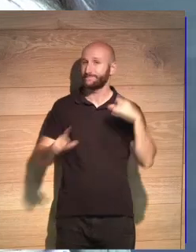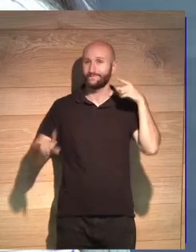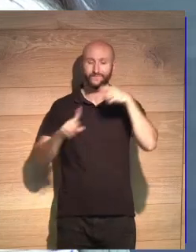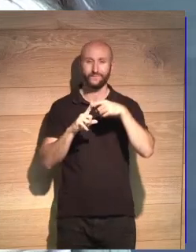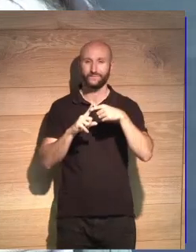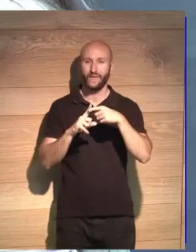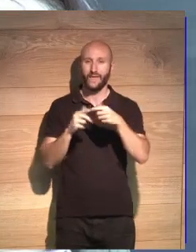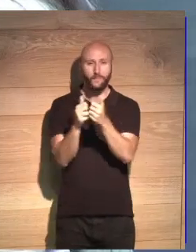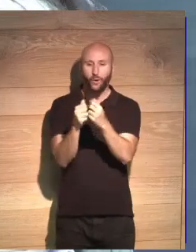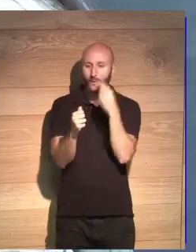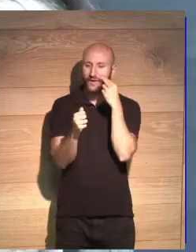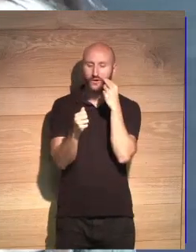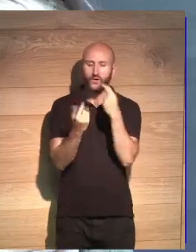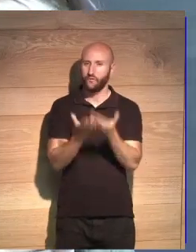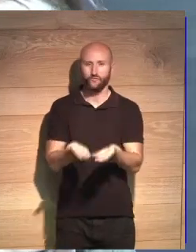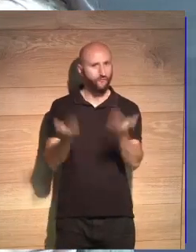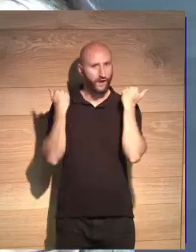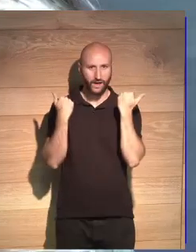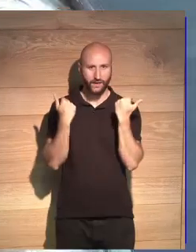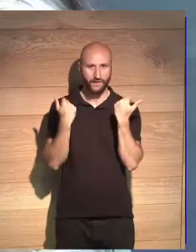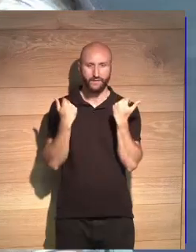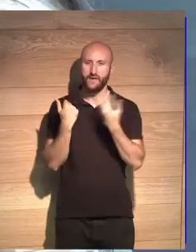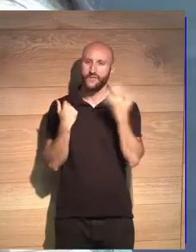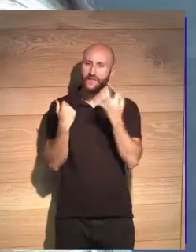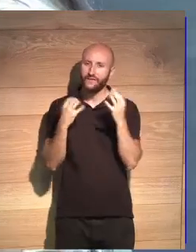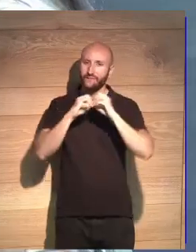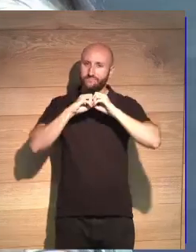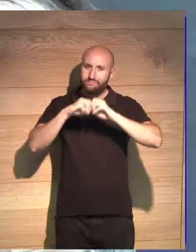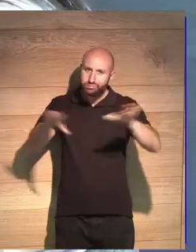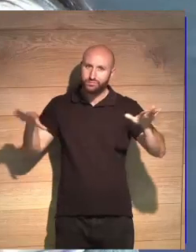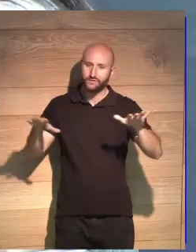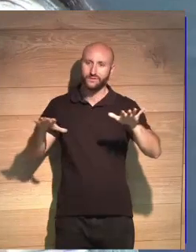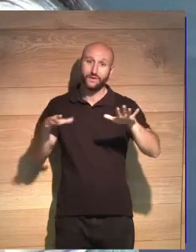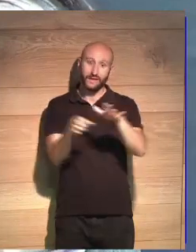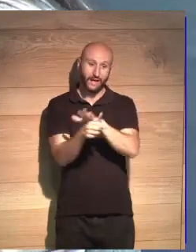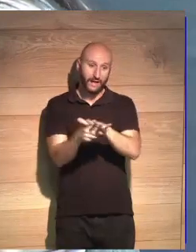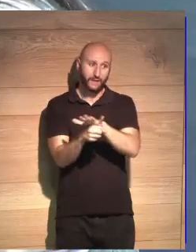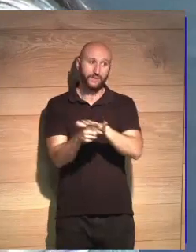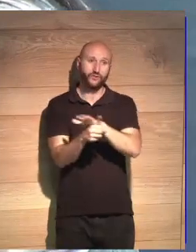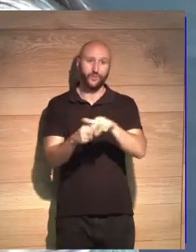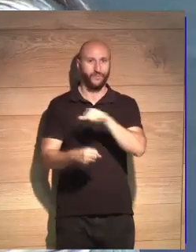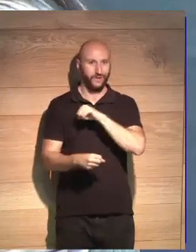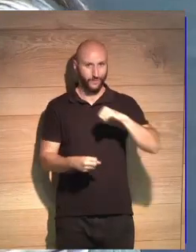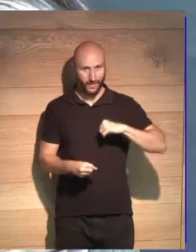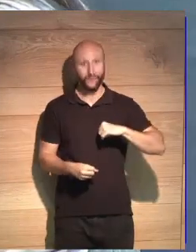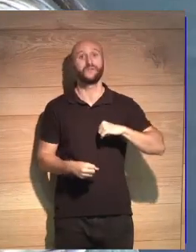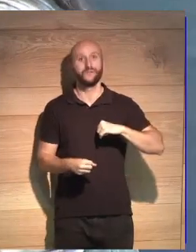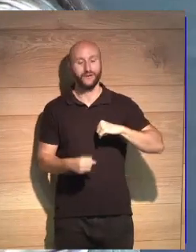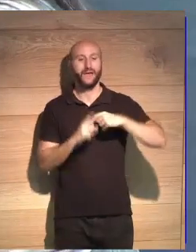So it's clear that we should not fear video games. They are very good for cultural